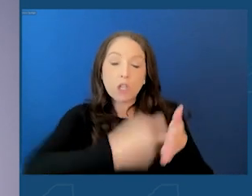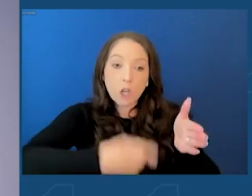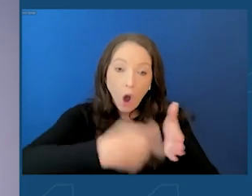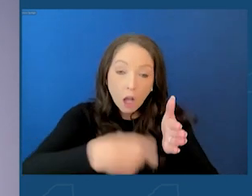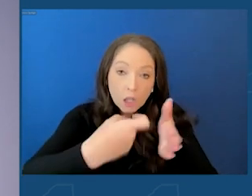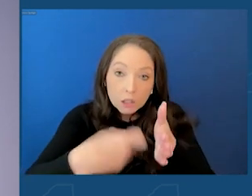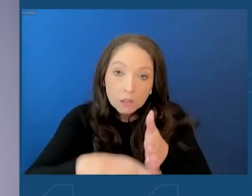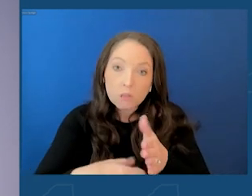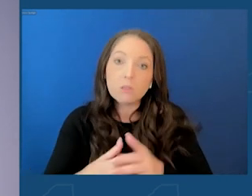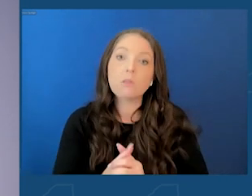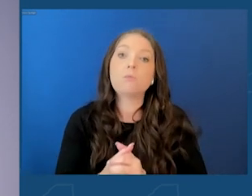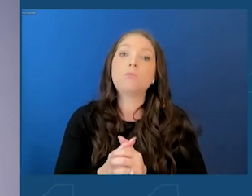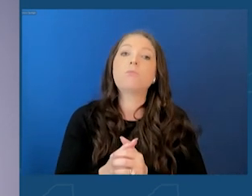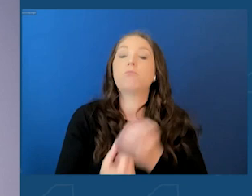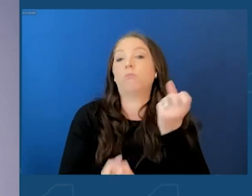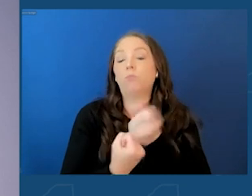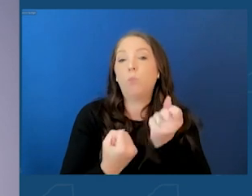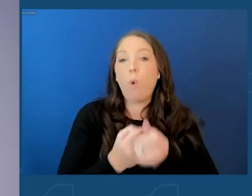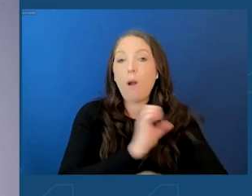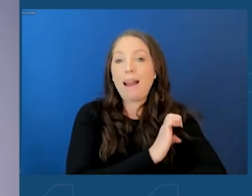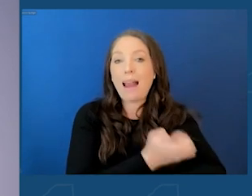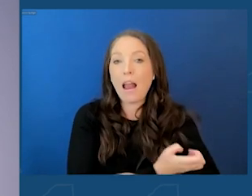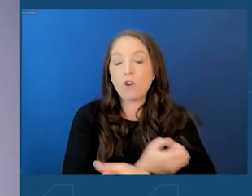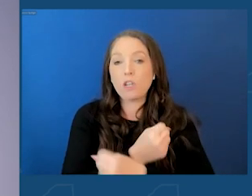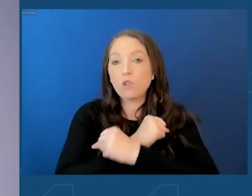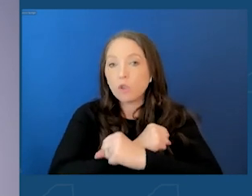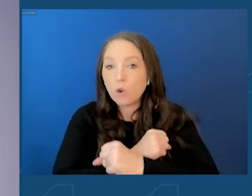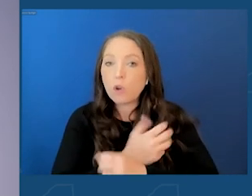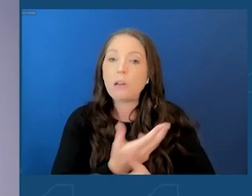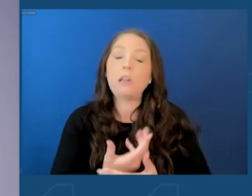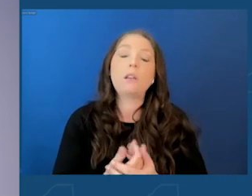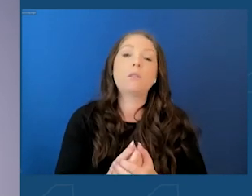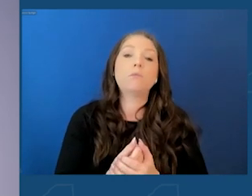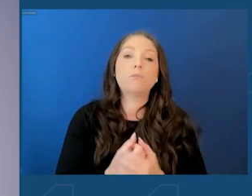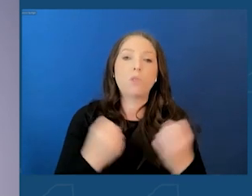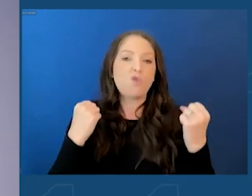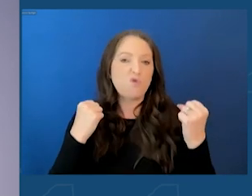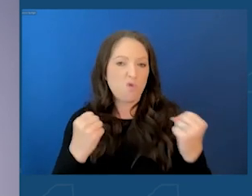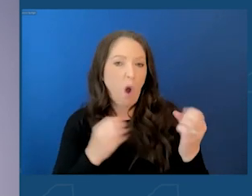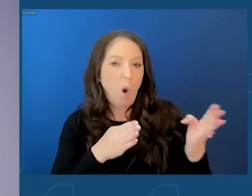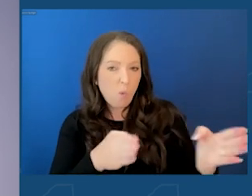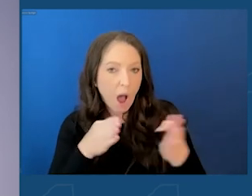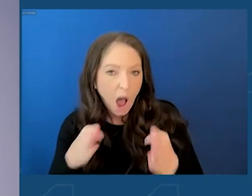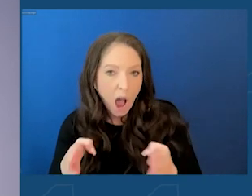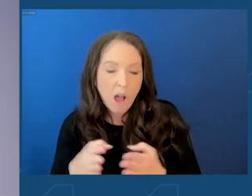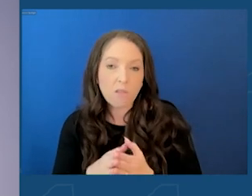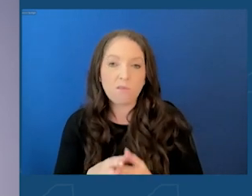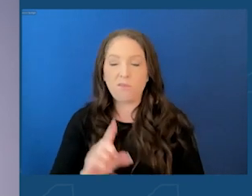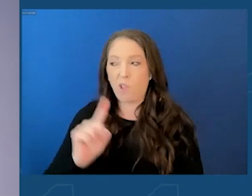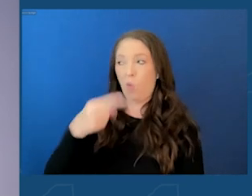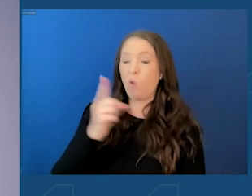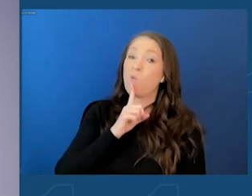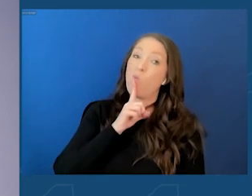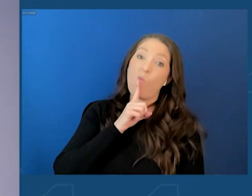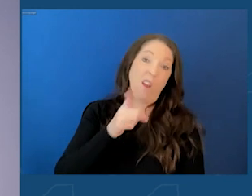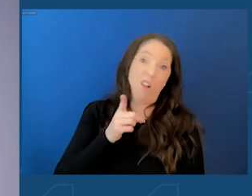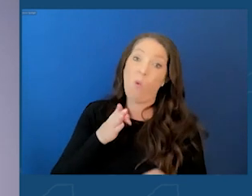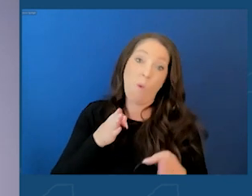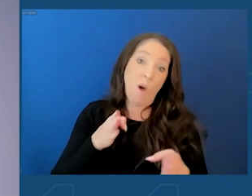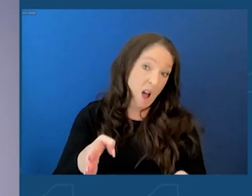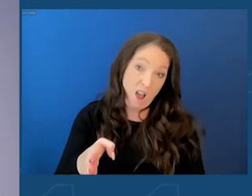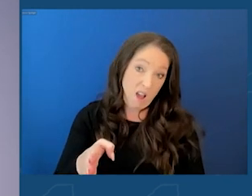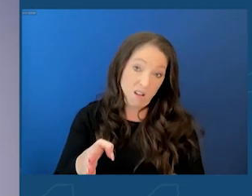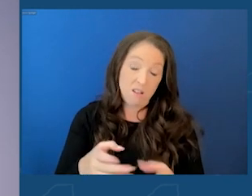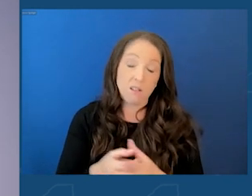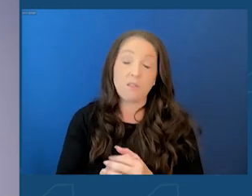energy security in a durable fashion, the only real way to energy security, and that this